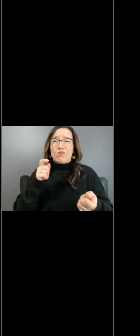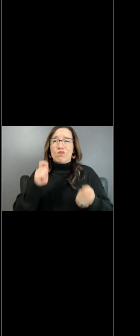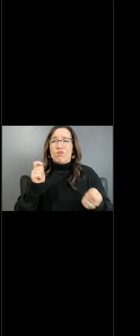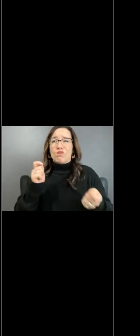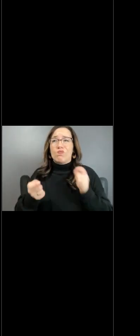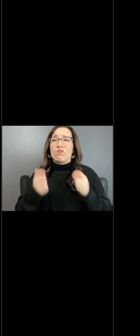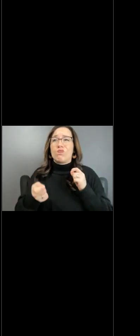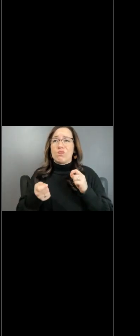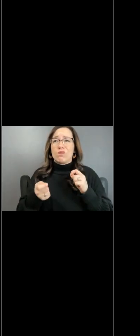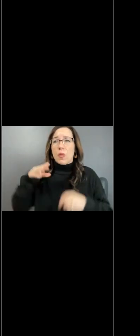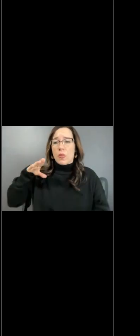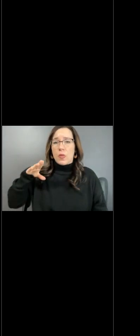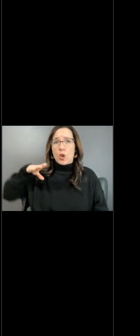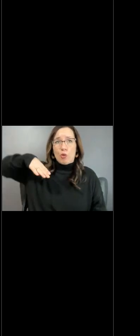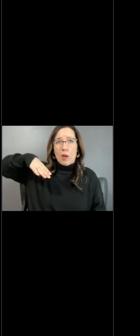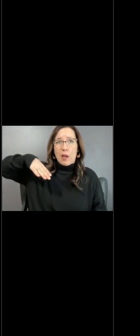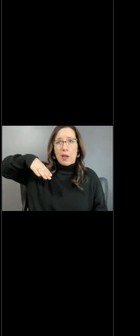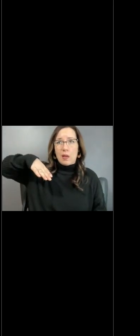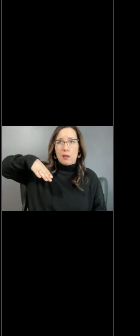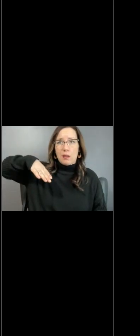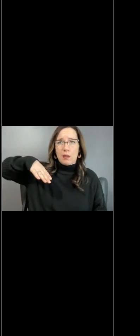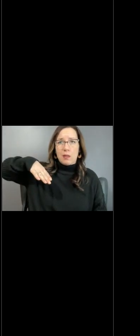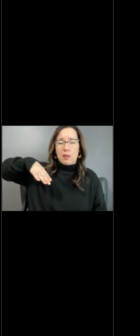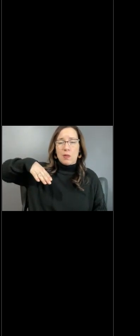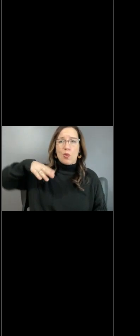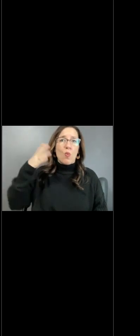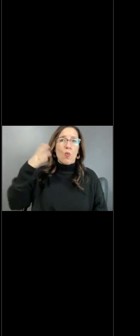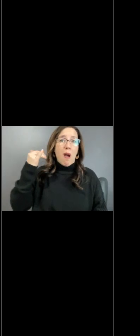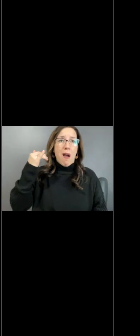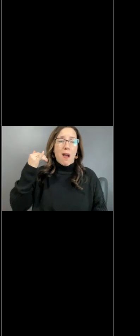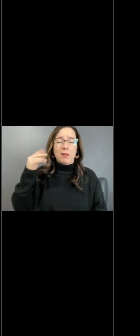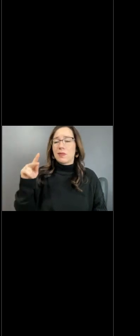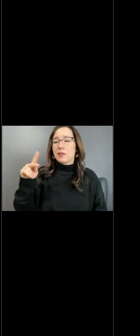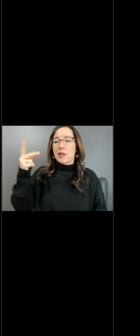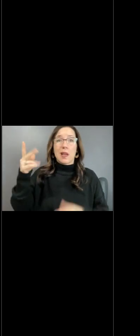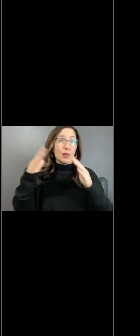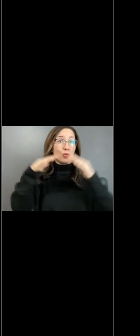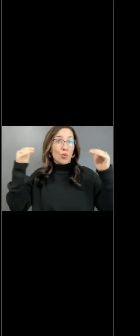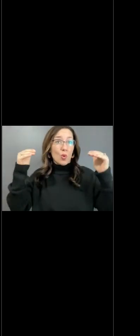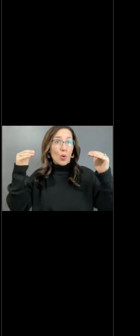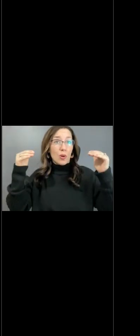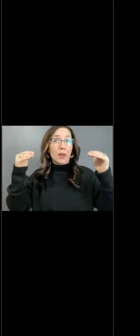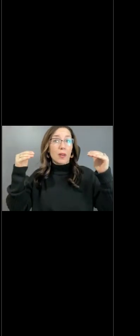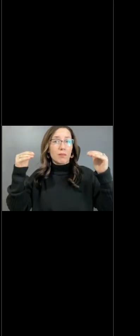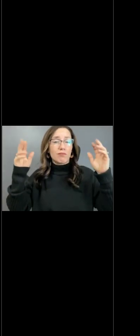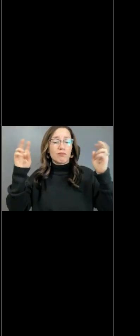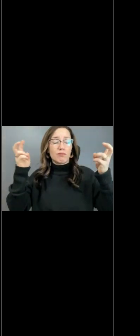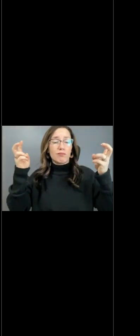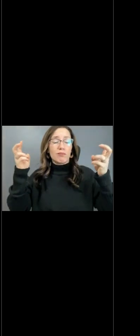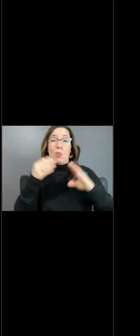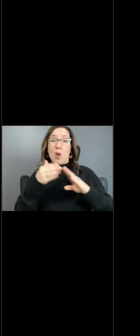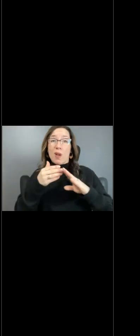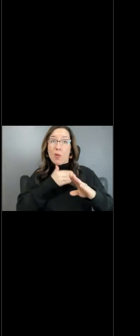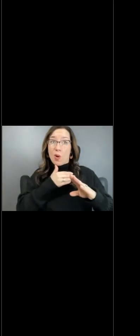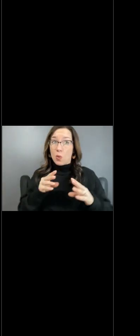the grade so that a second story, which also might have been treated as a ground